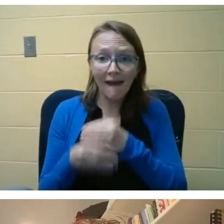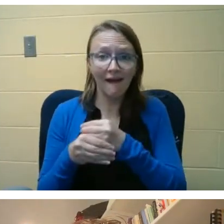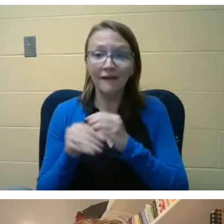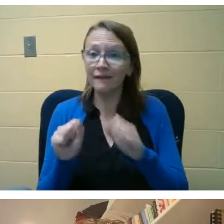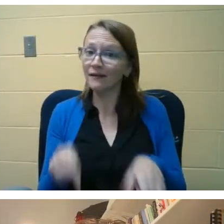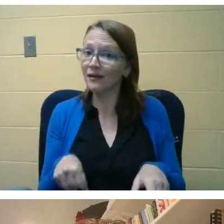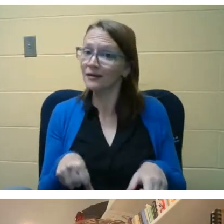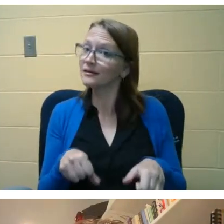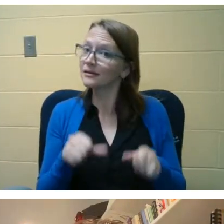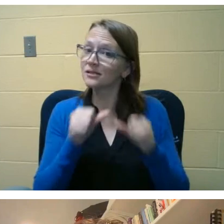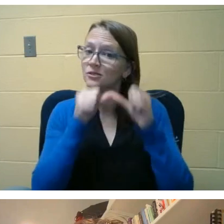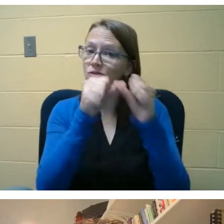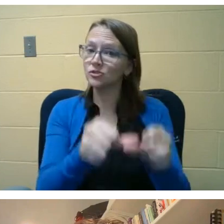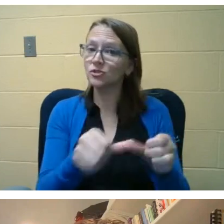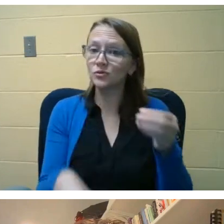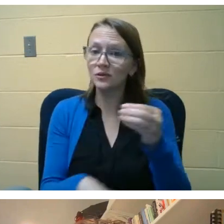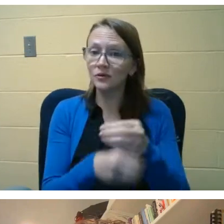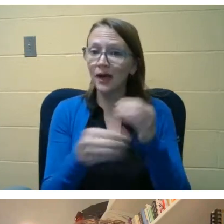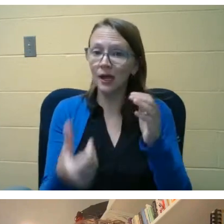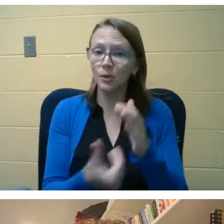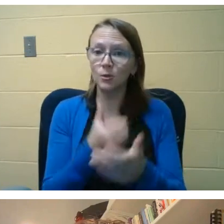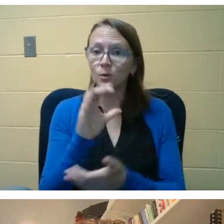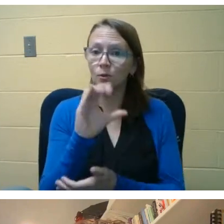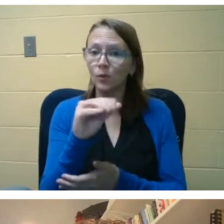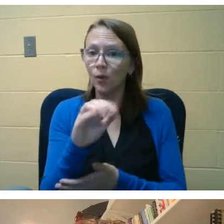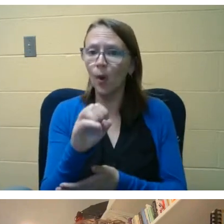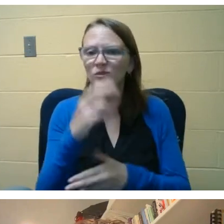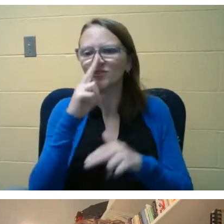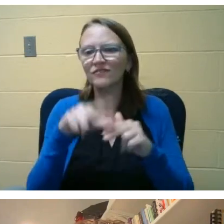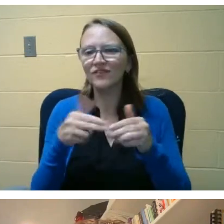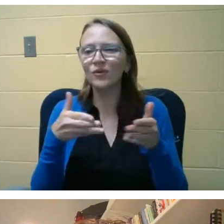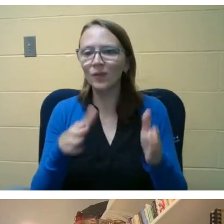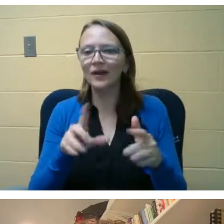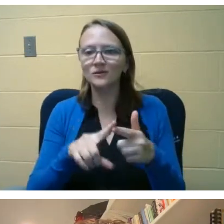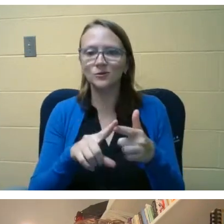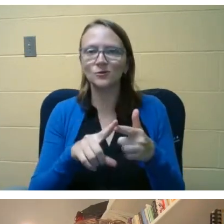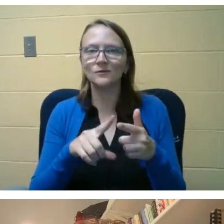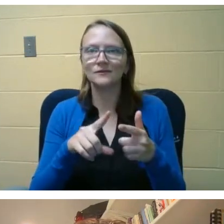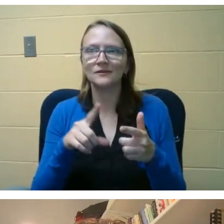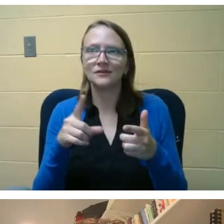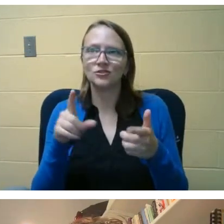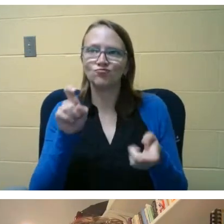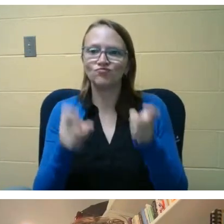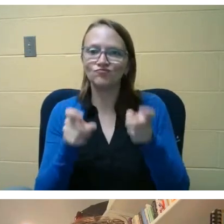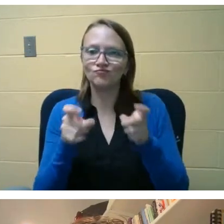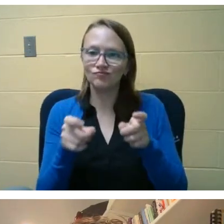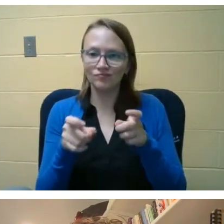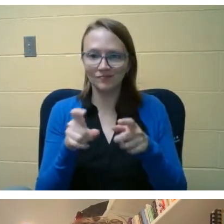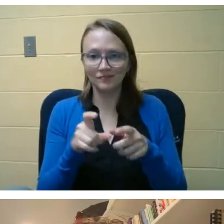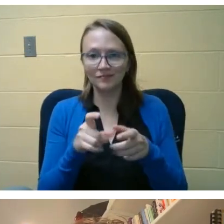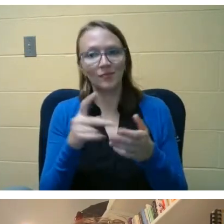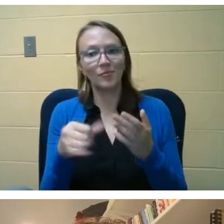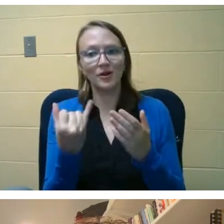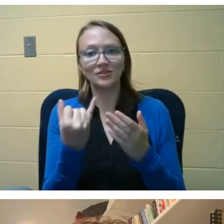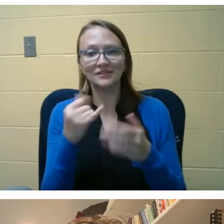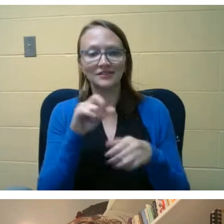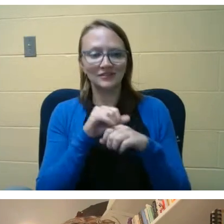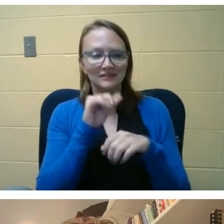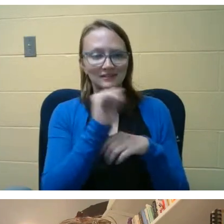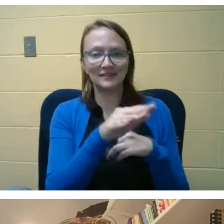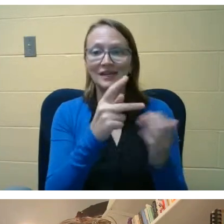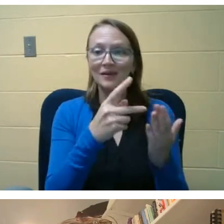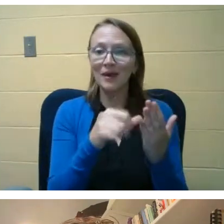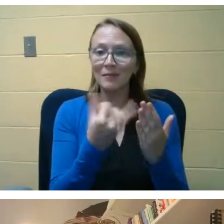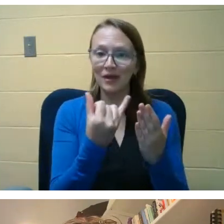continue to add code. So this is a fun way to be able to sort of remix OctoStudio projects, is by sending the project